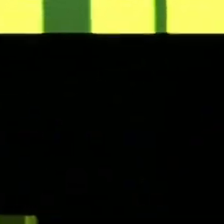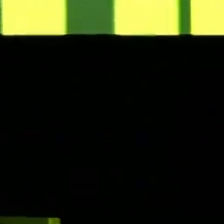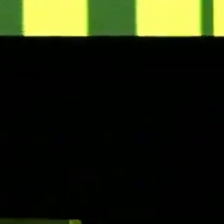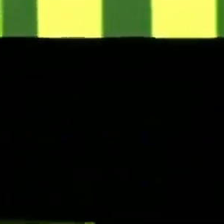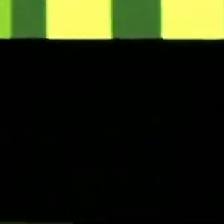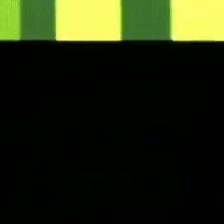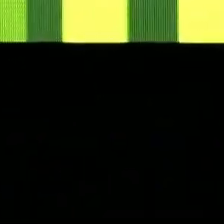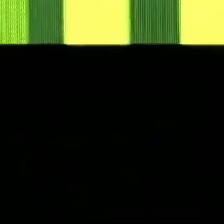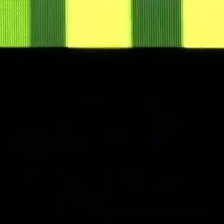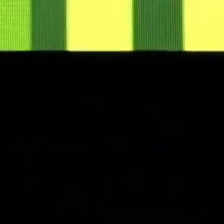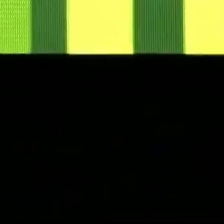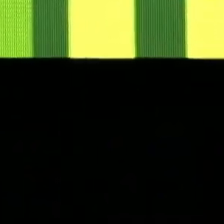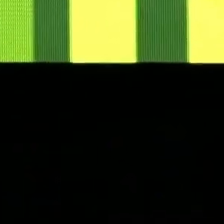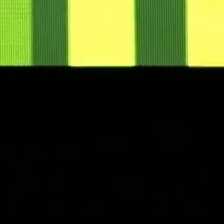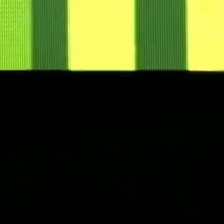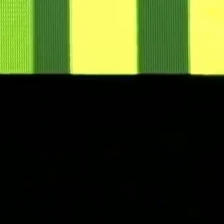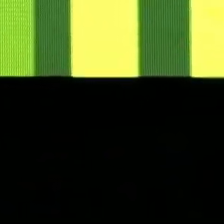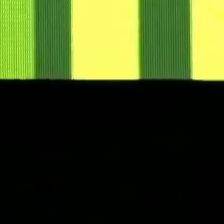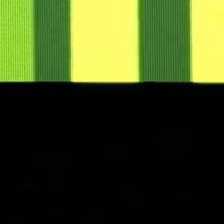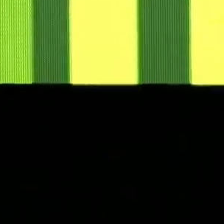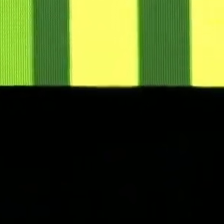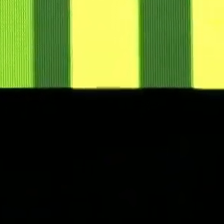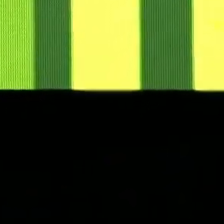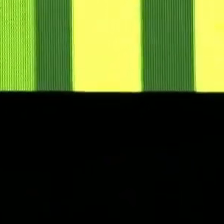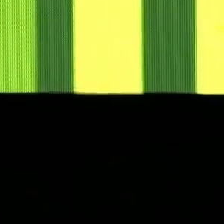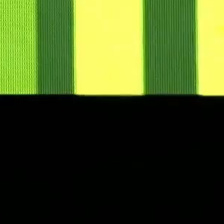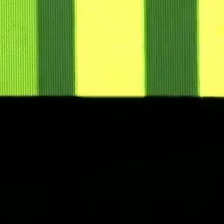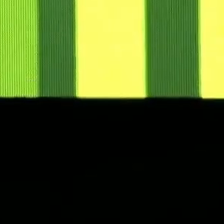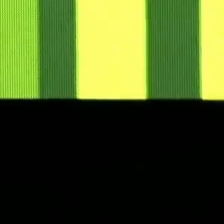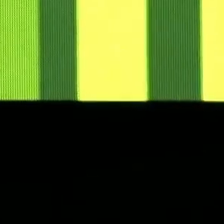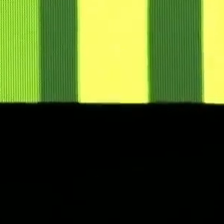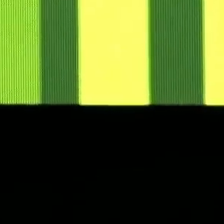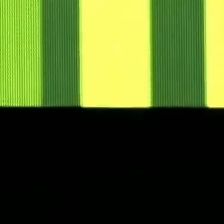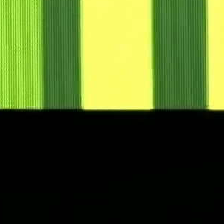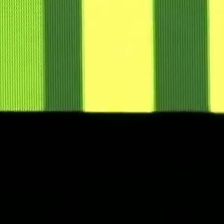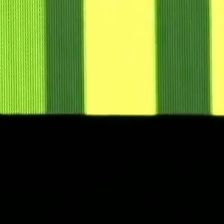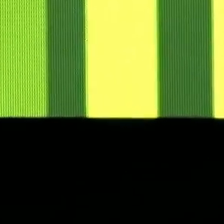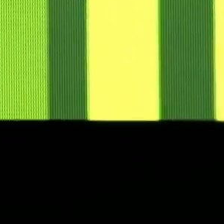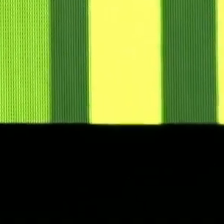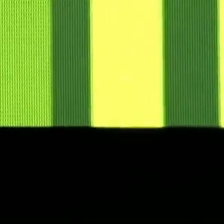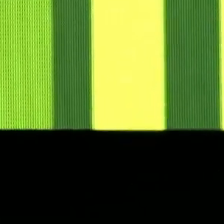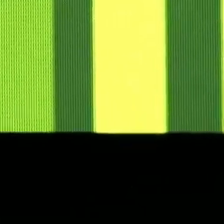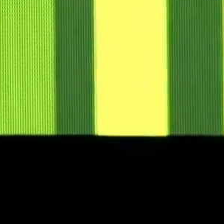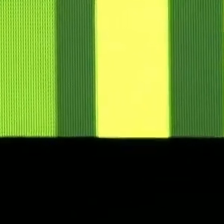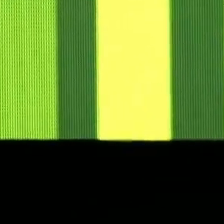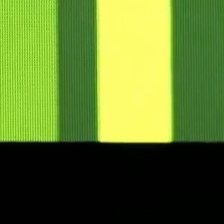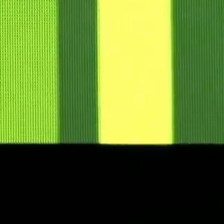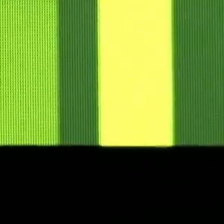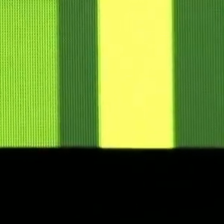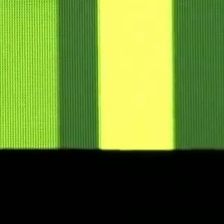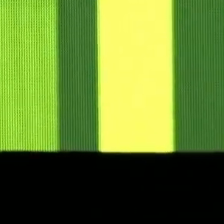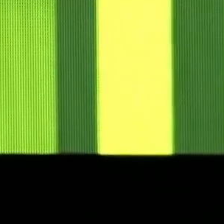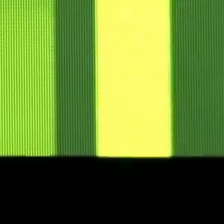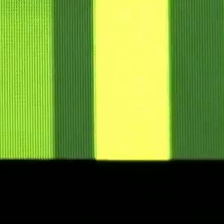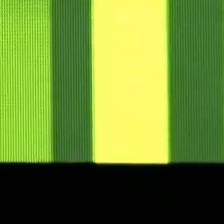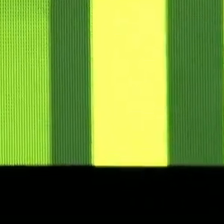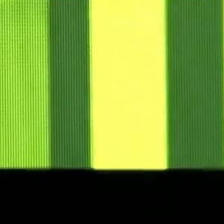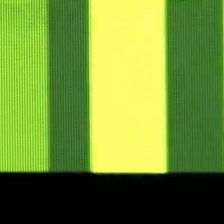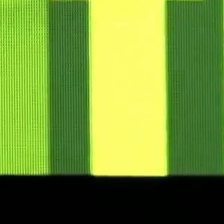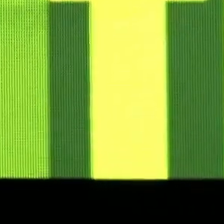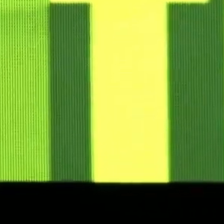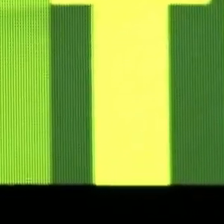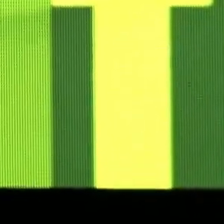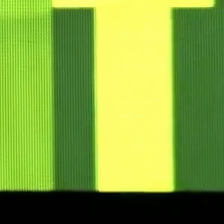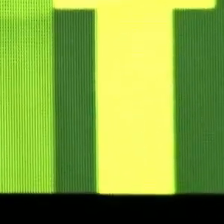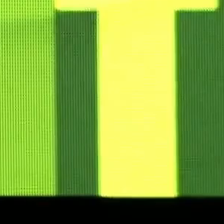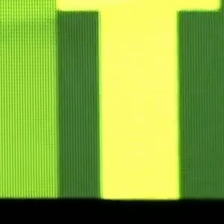so now there's we've heard some Microsoft tip tips perspective